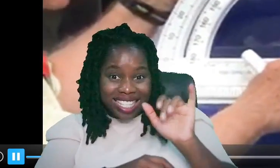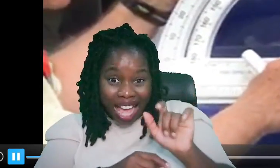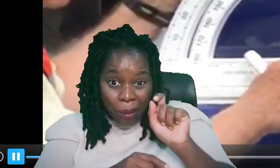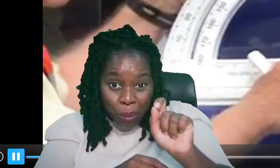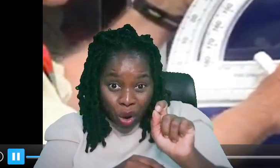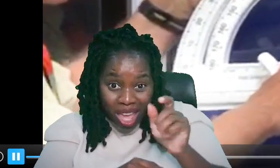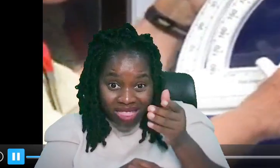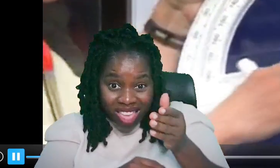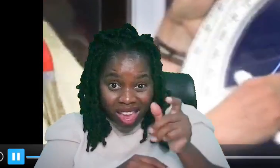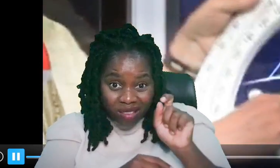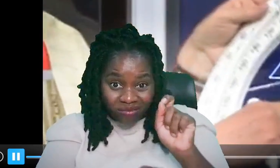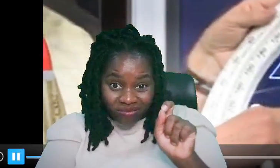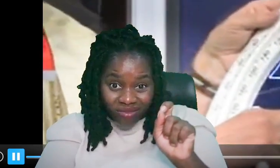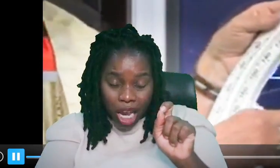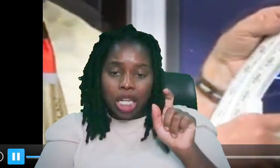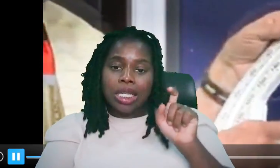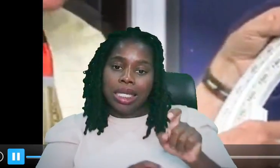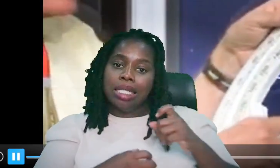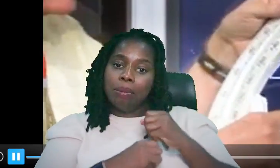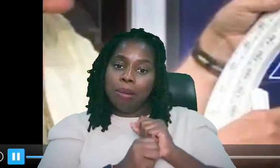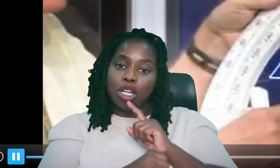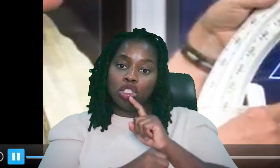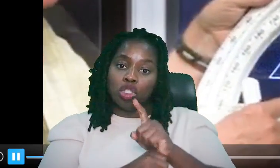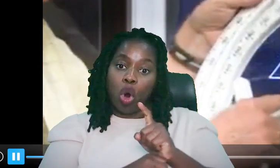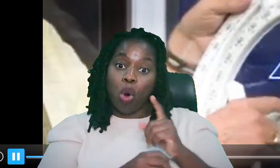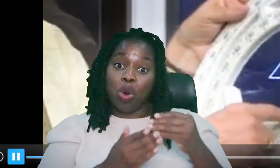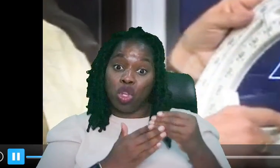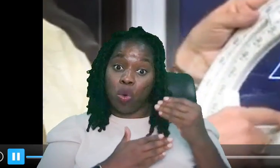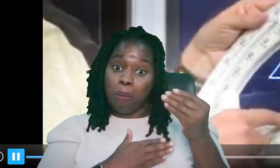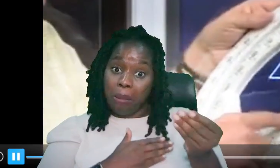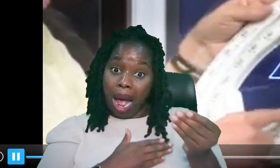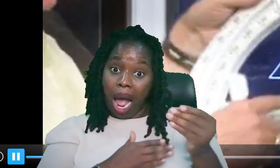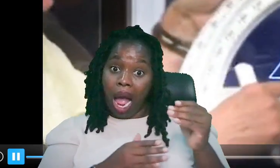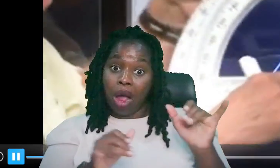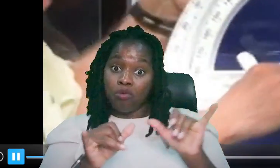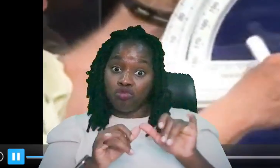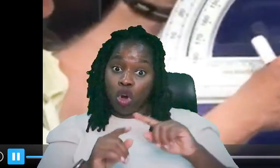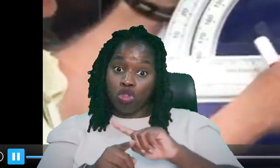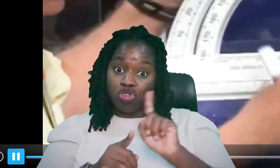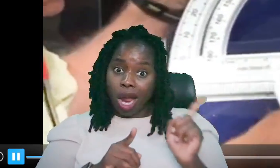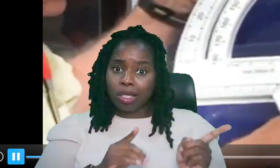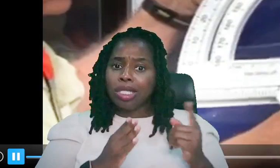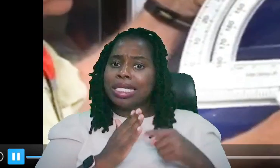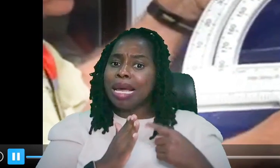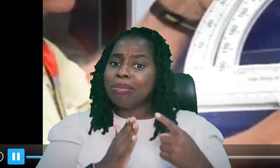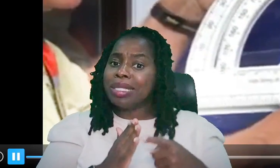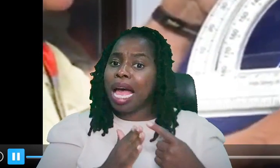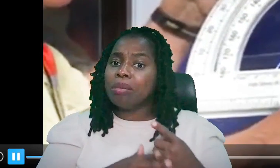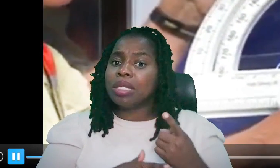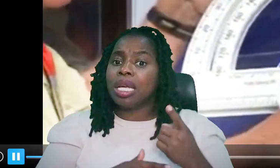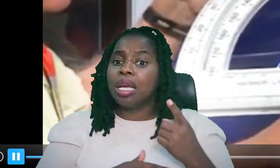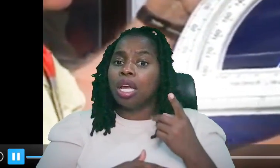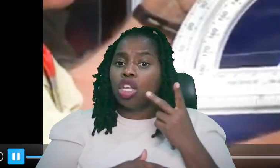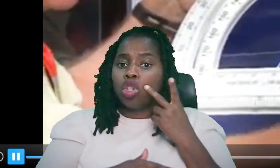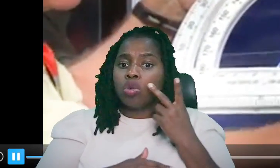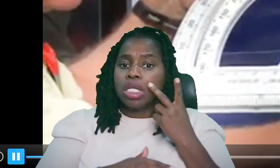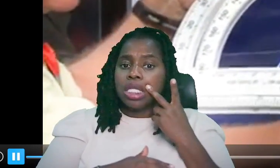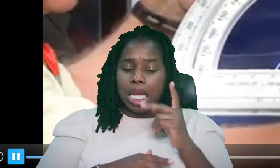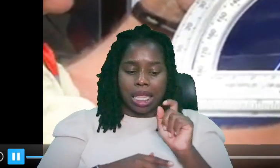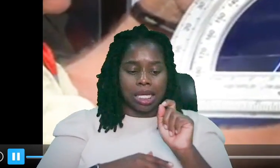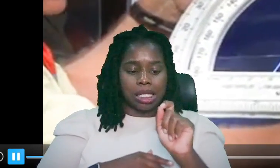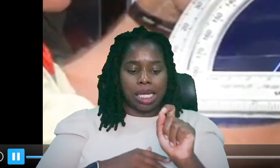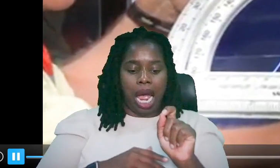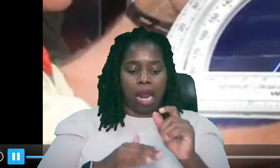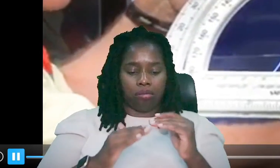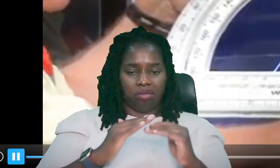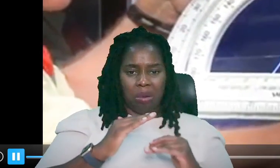here. You want to make sure that when you buy a protractor, you take a look at it. Sometimes this point is down at the bottom, but you